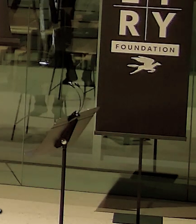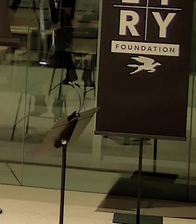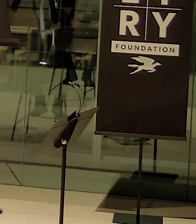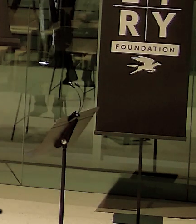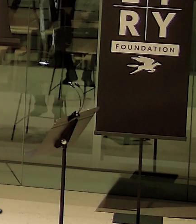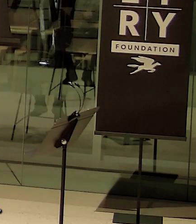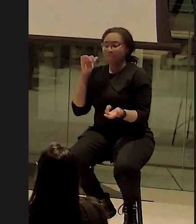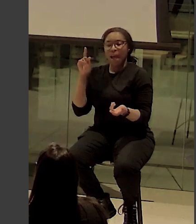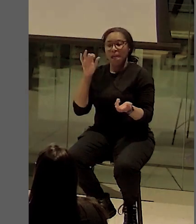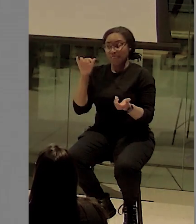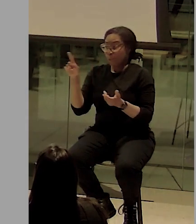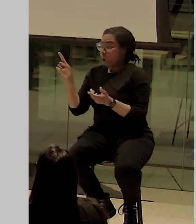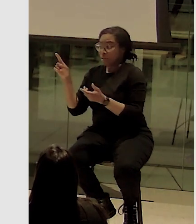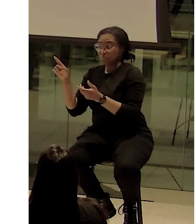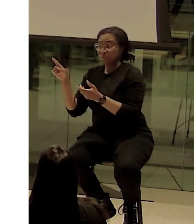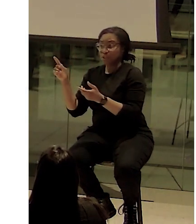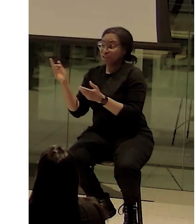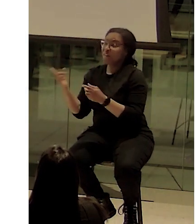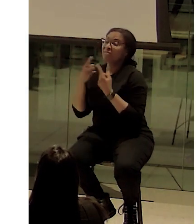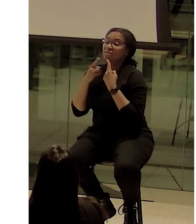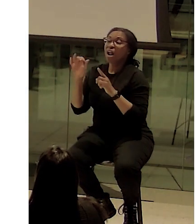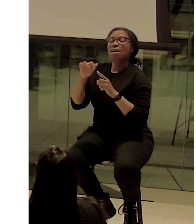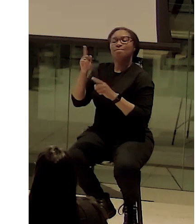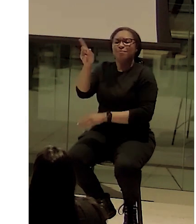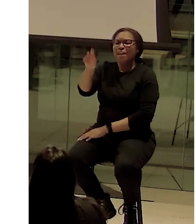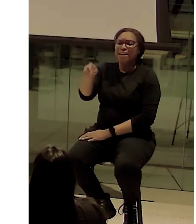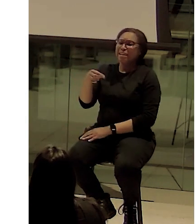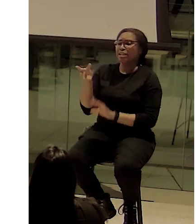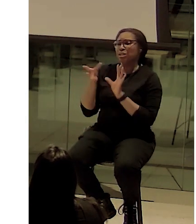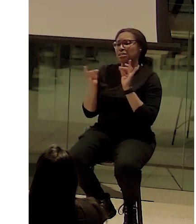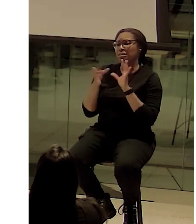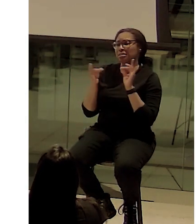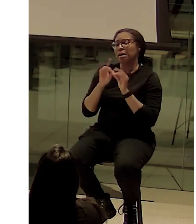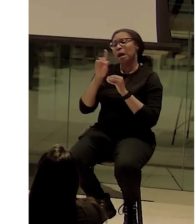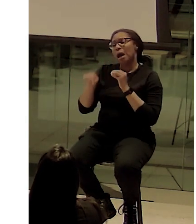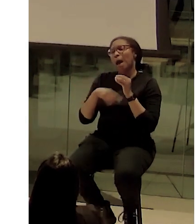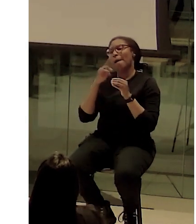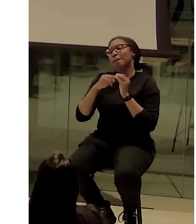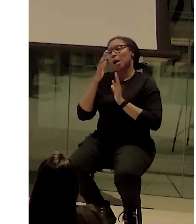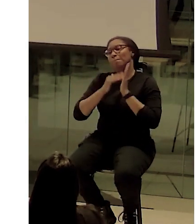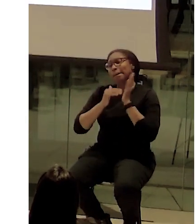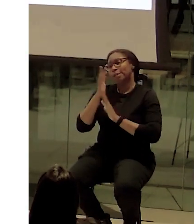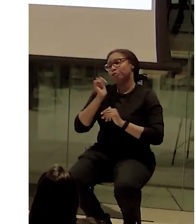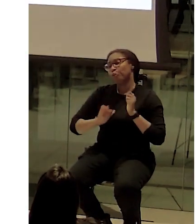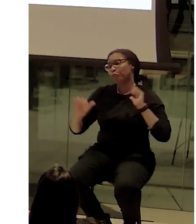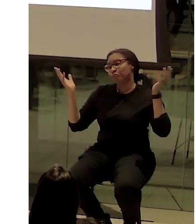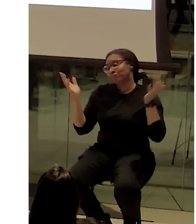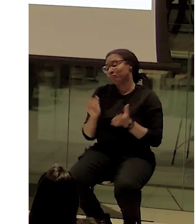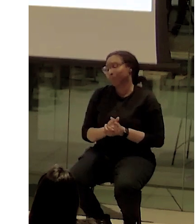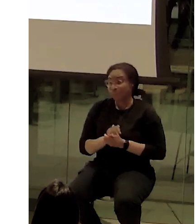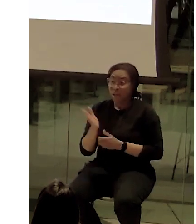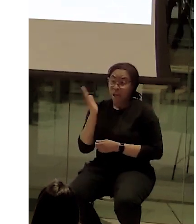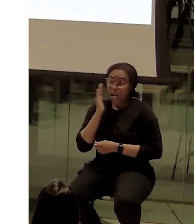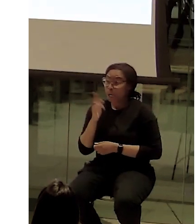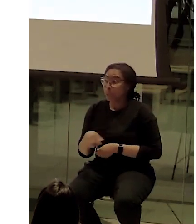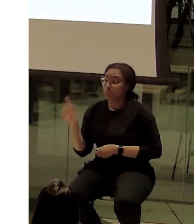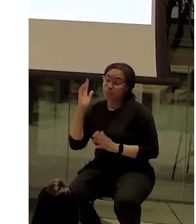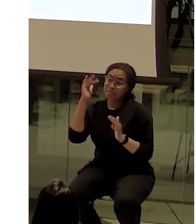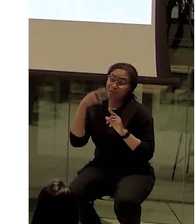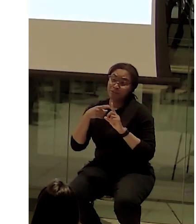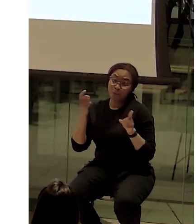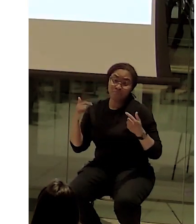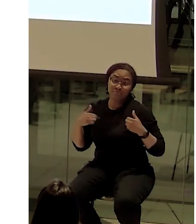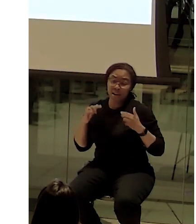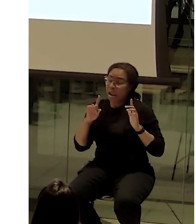as the press release. I don't really feel the need to write a statement about a painting show. I know what you all expect from me, and